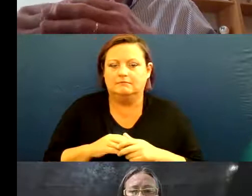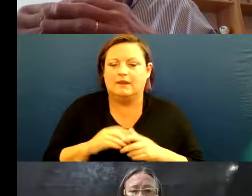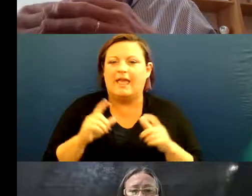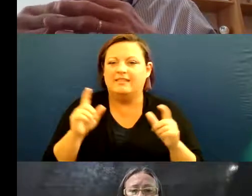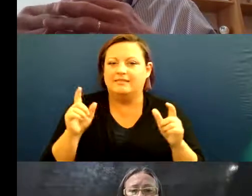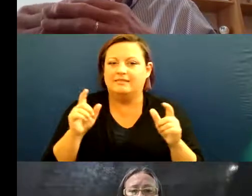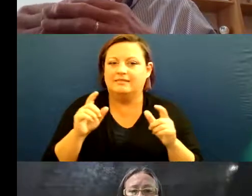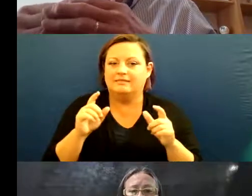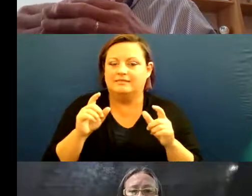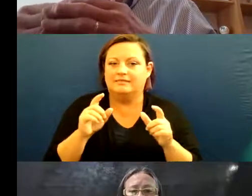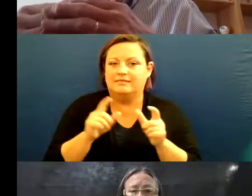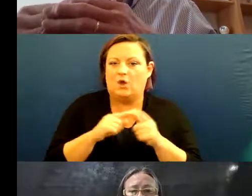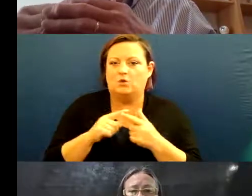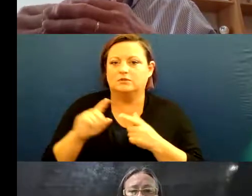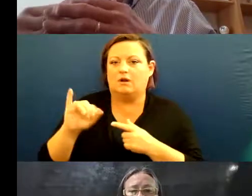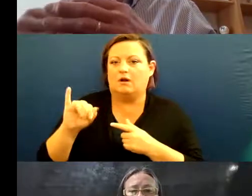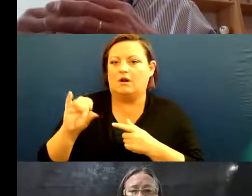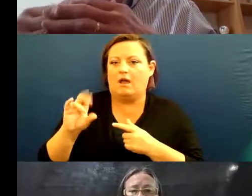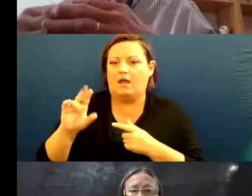The heads and the tail domains